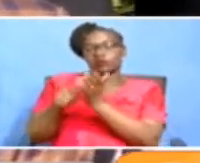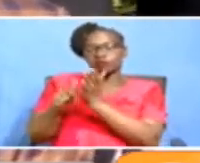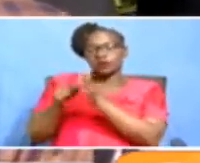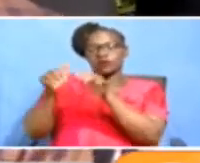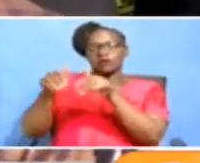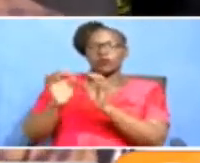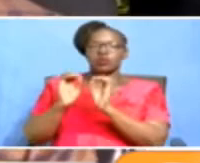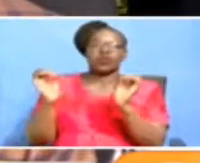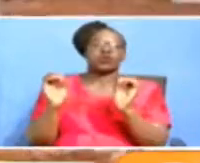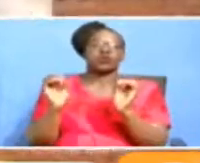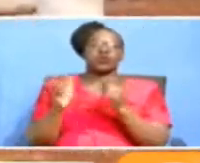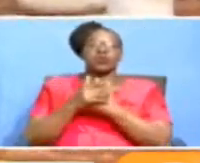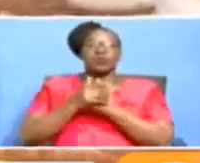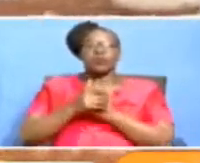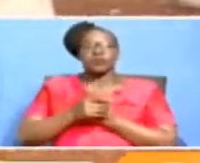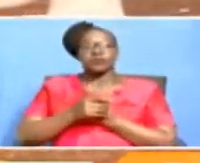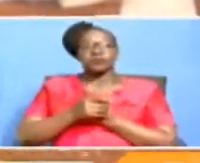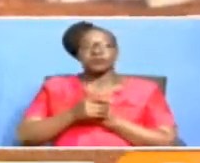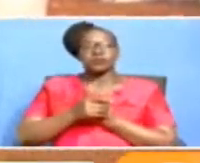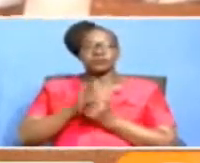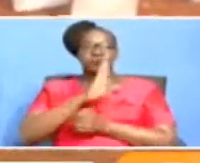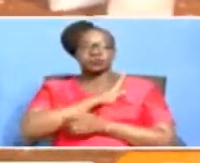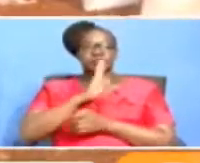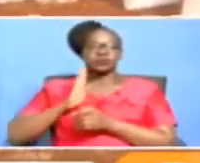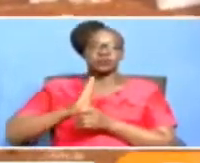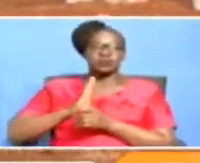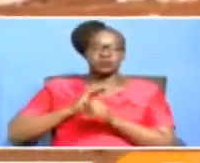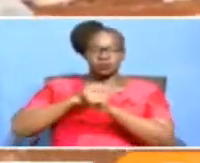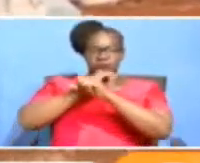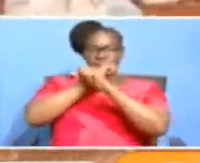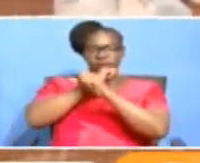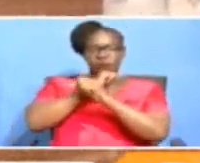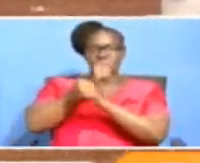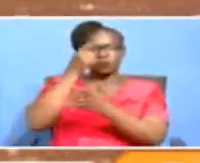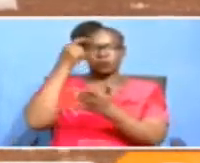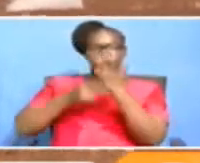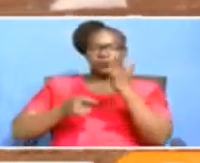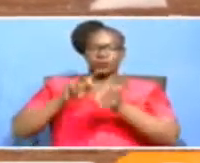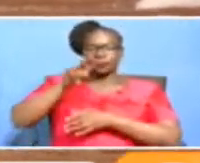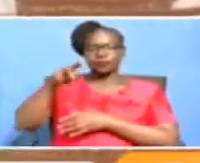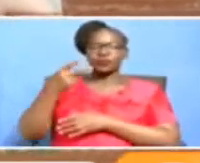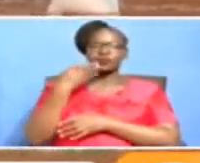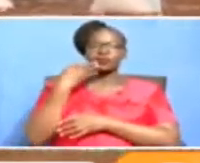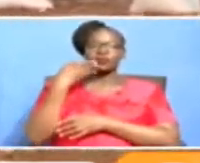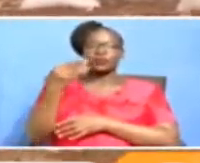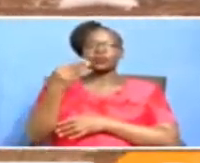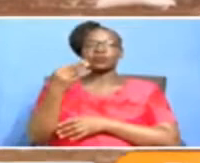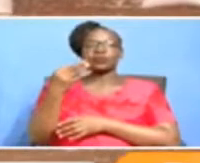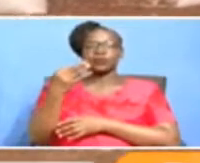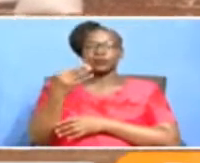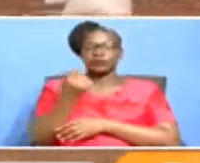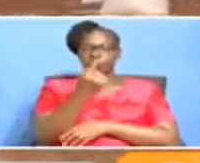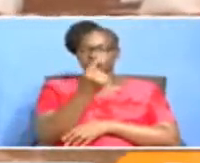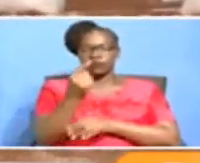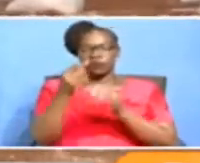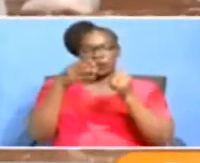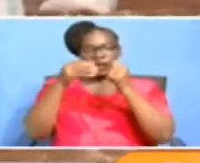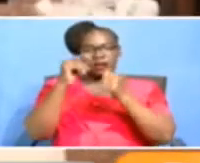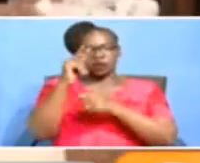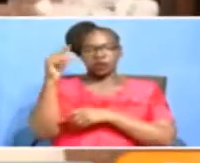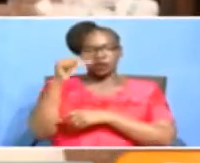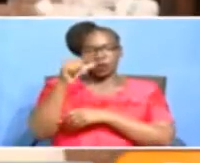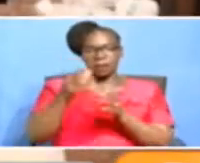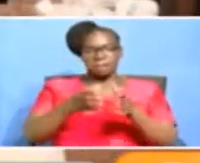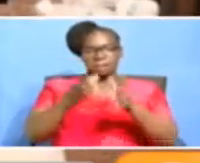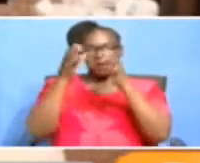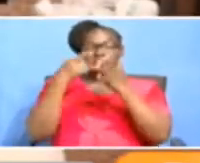food for this country. The board has, however, defended the price of 2,300 shillings per 90 kg bag,